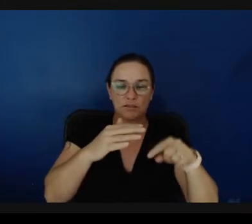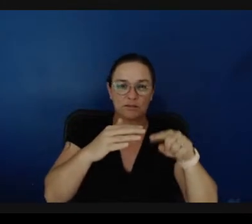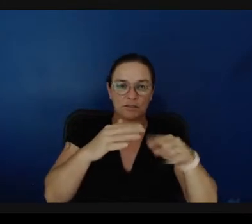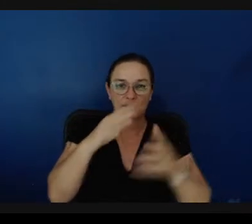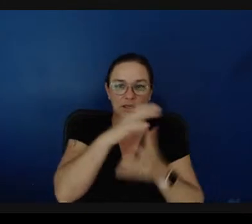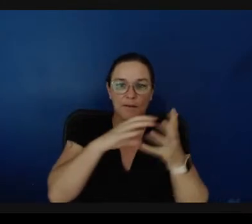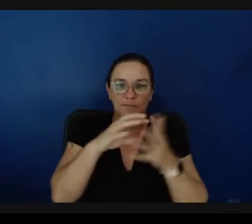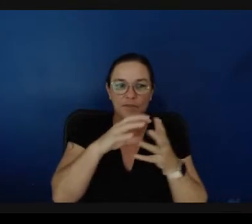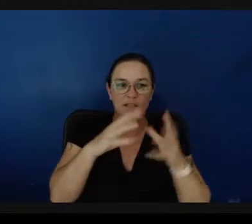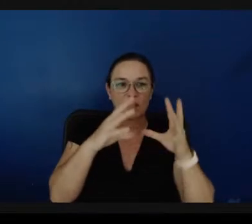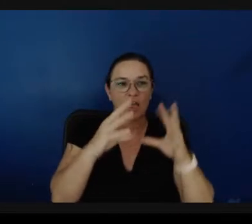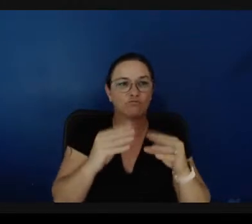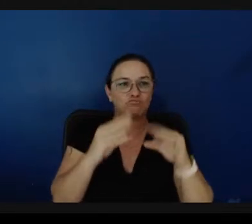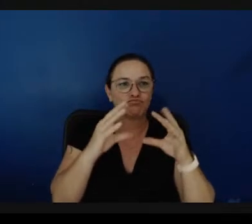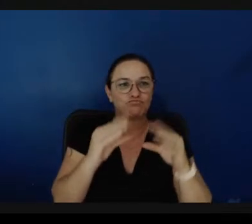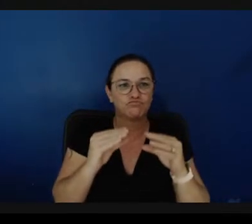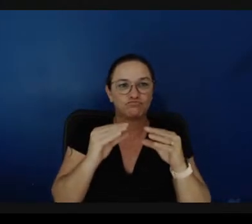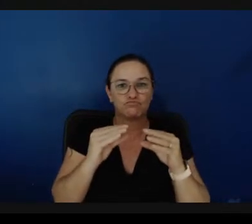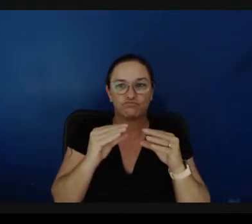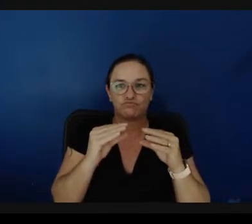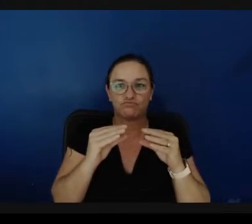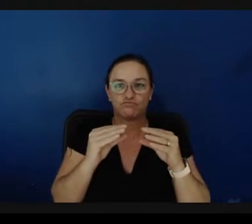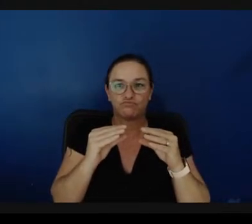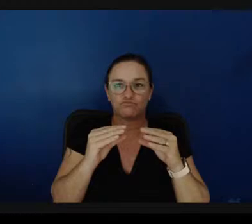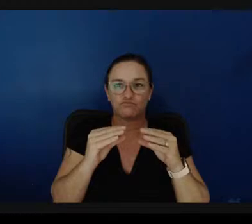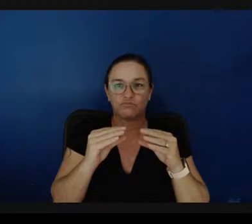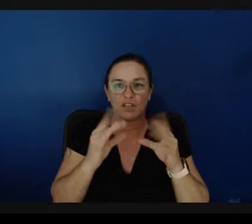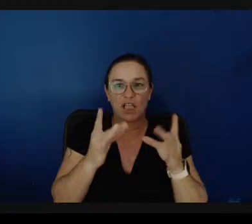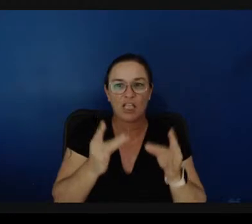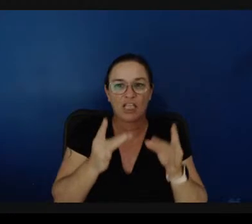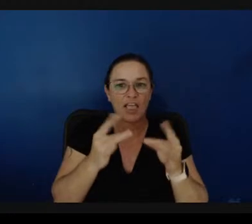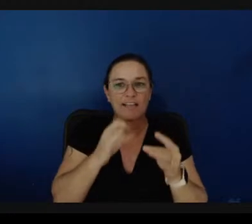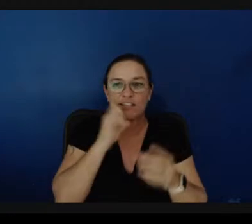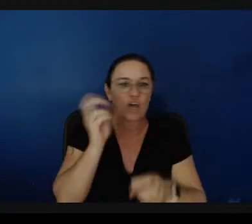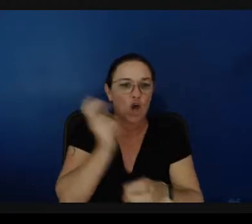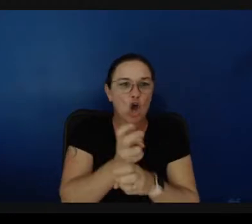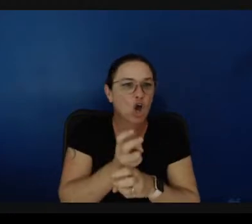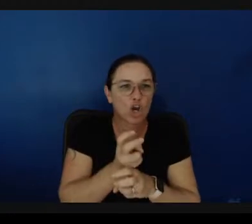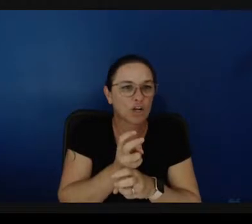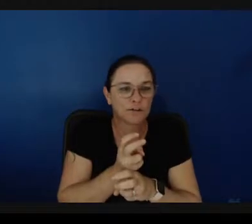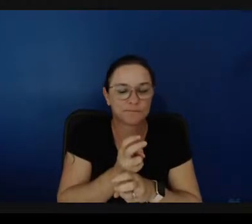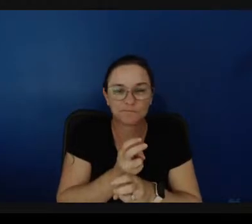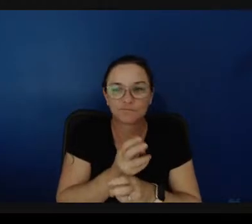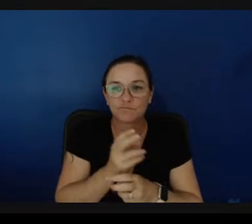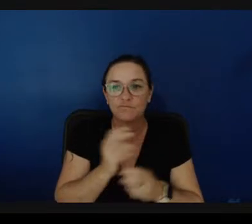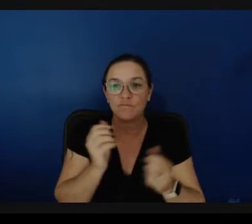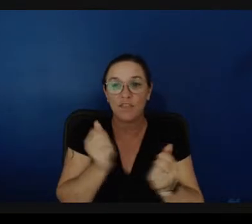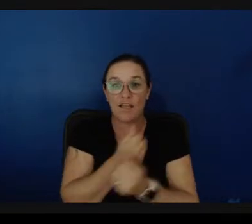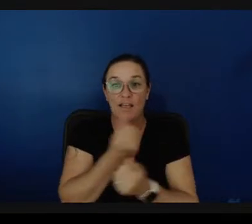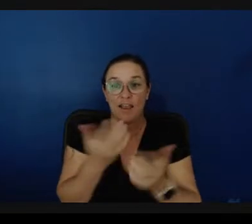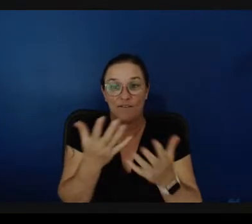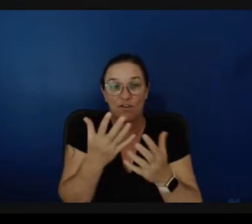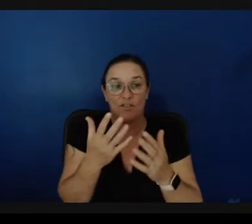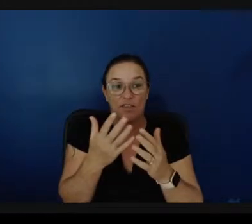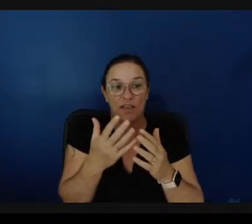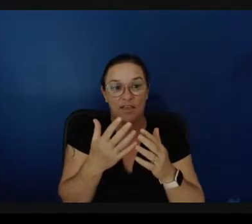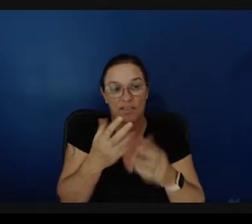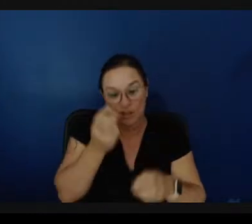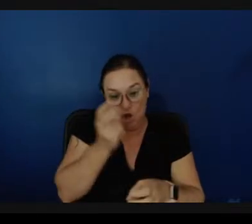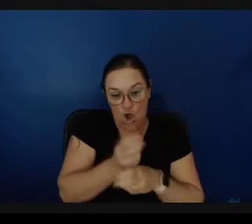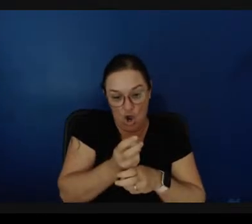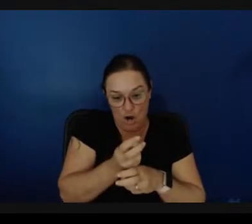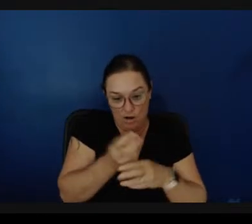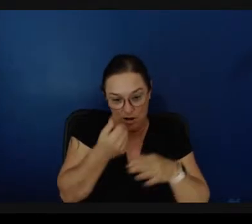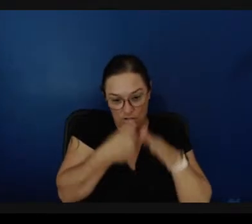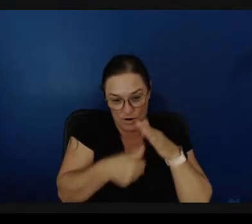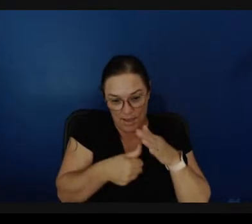lava mush that's left in there, the goo that's not all the way hardened, and all the layers that have hardened of eruptions over the time, mixed with all the